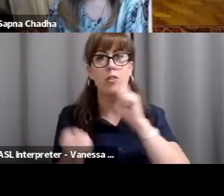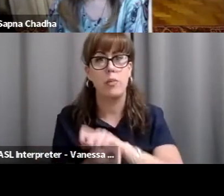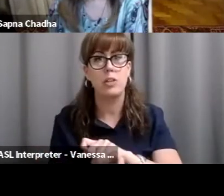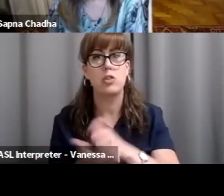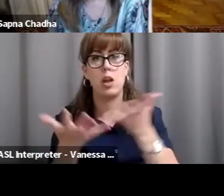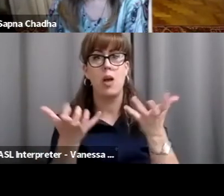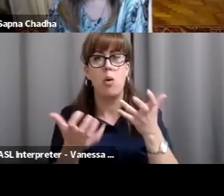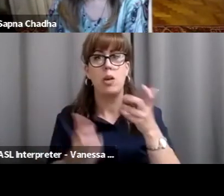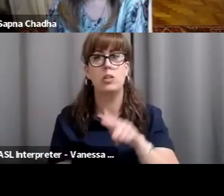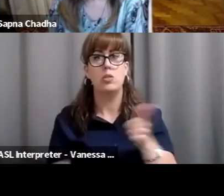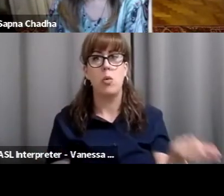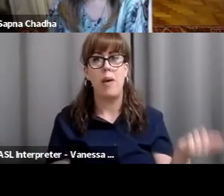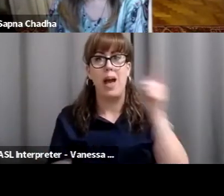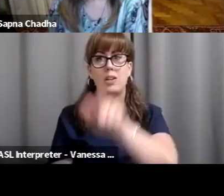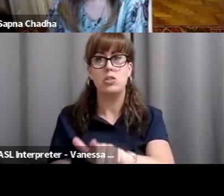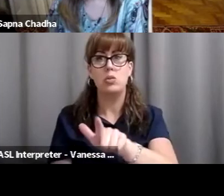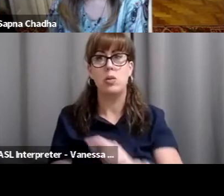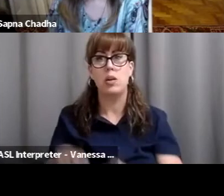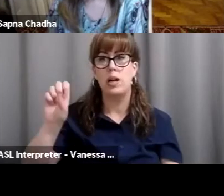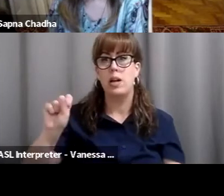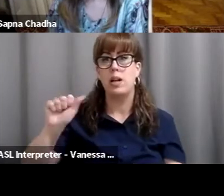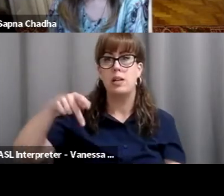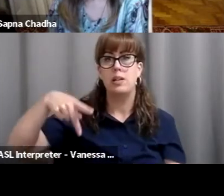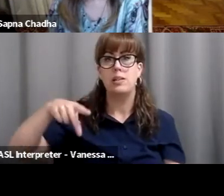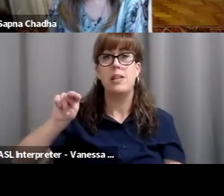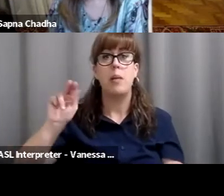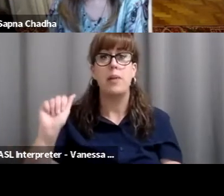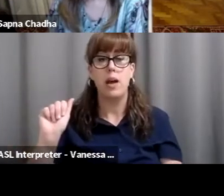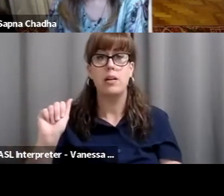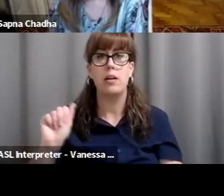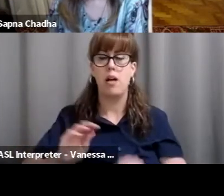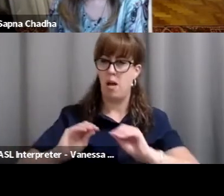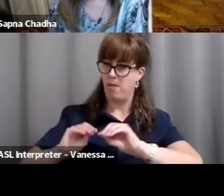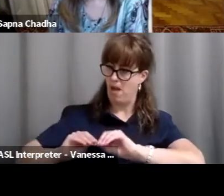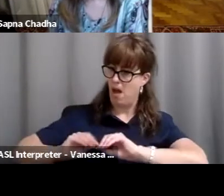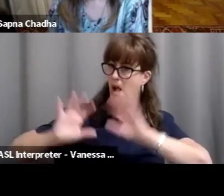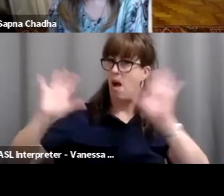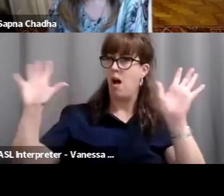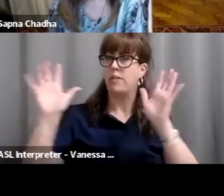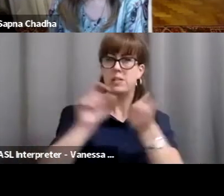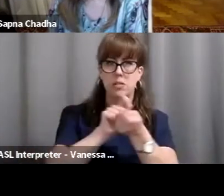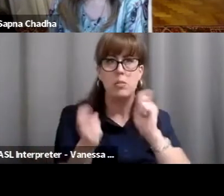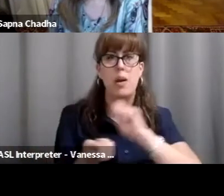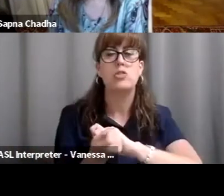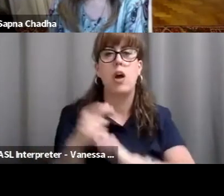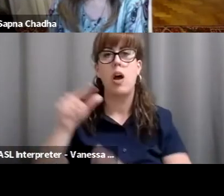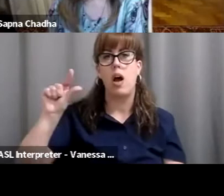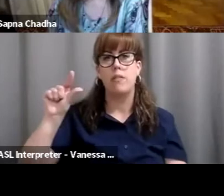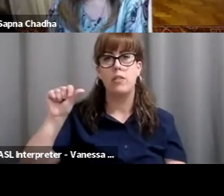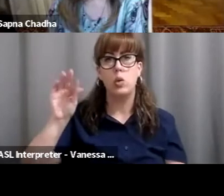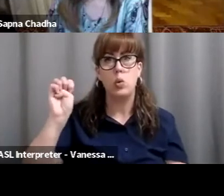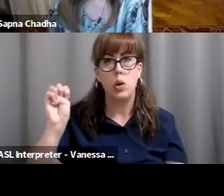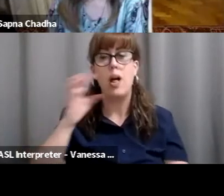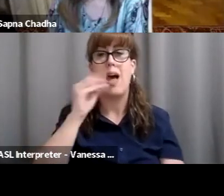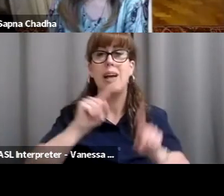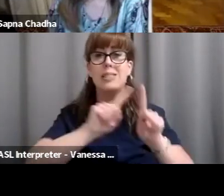Clearly there's the internal manifestation of Google and the programs that you're doing, but then, you